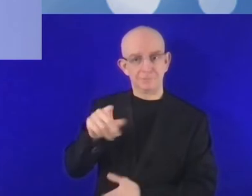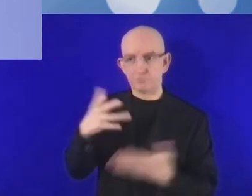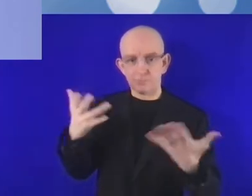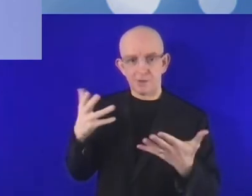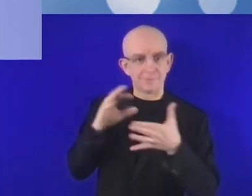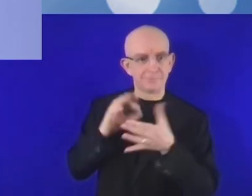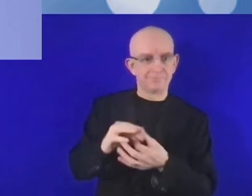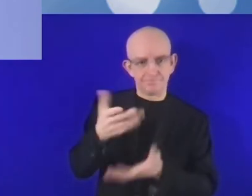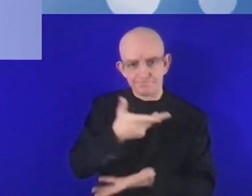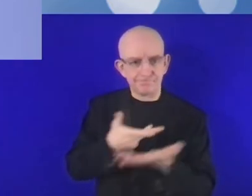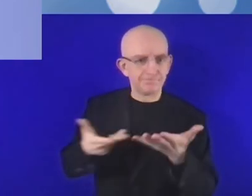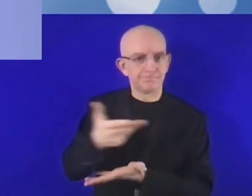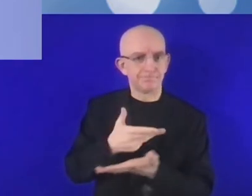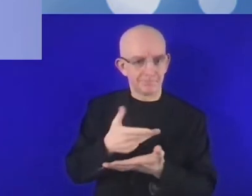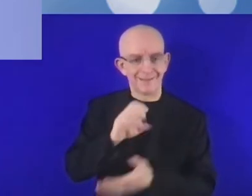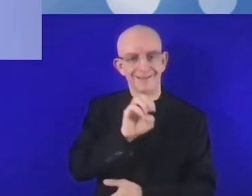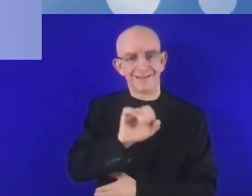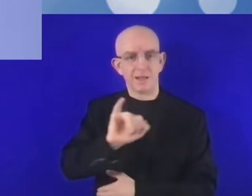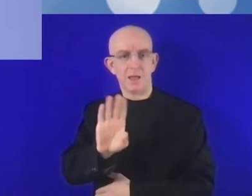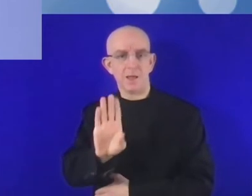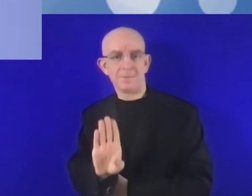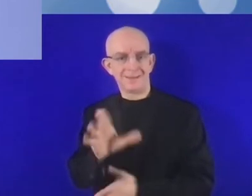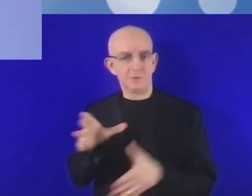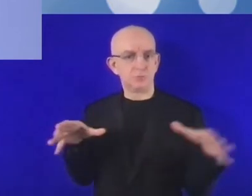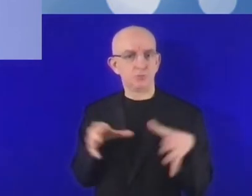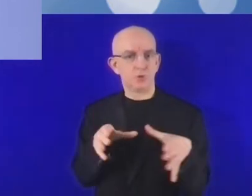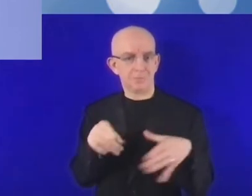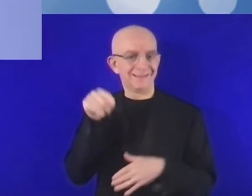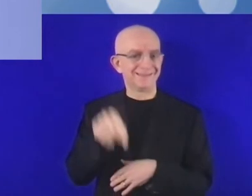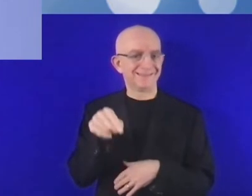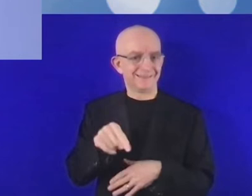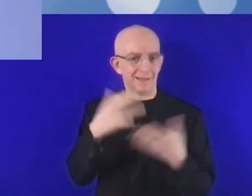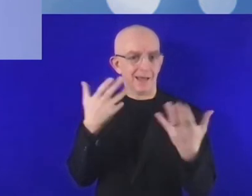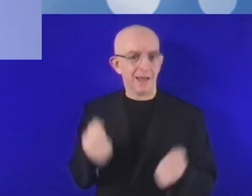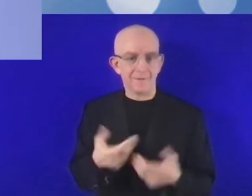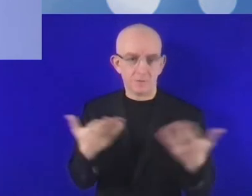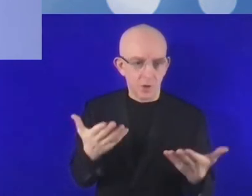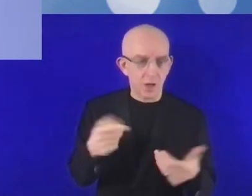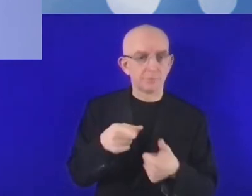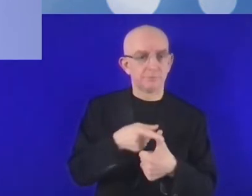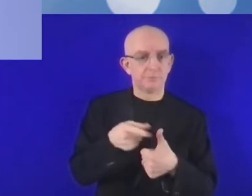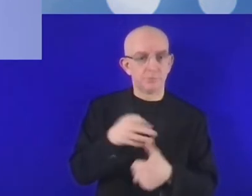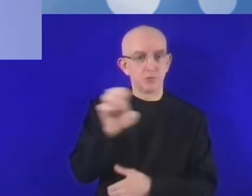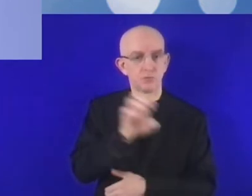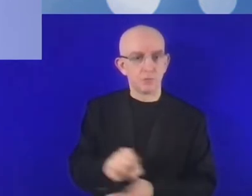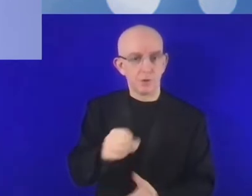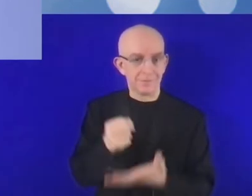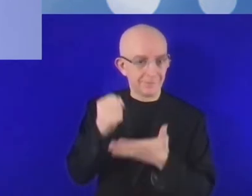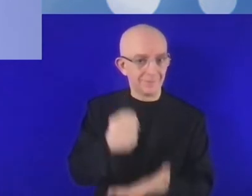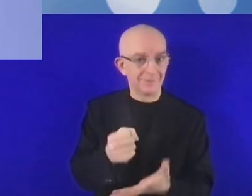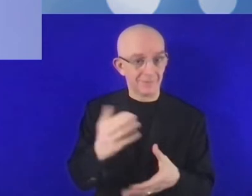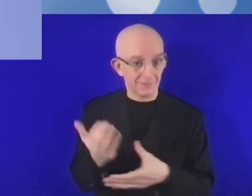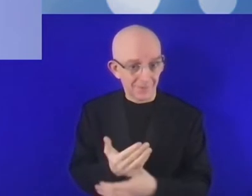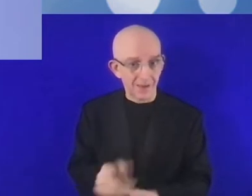we are the biggest multilateral financial institution in the world and one of the largest